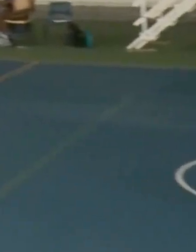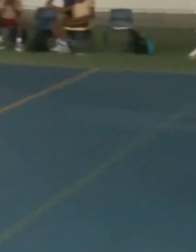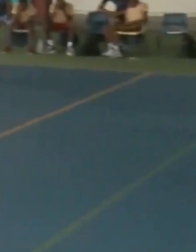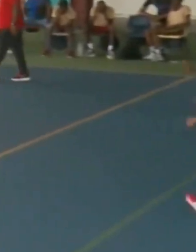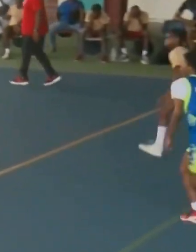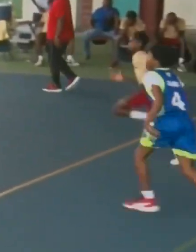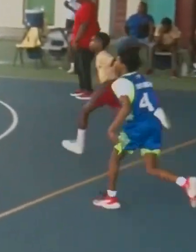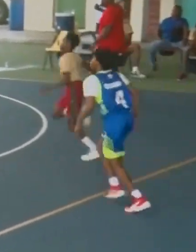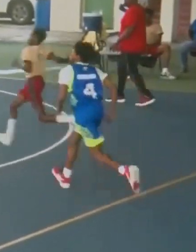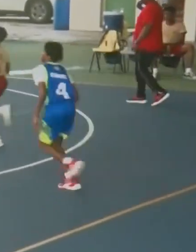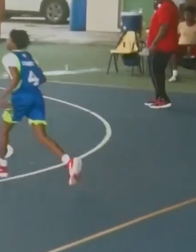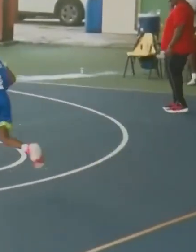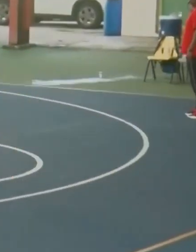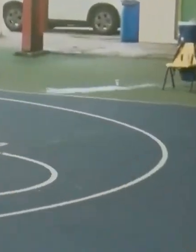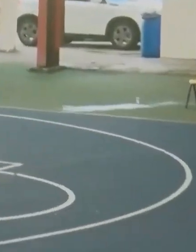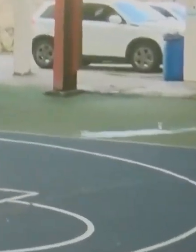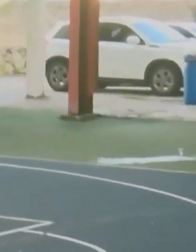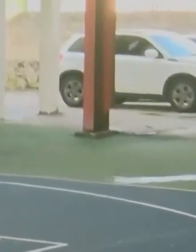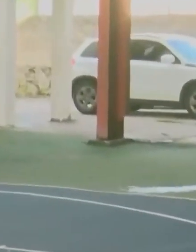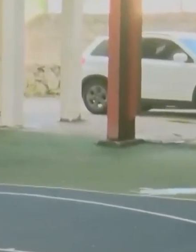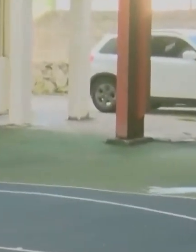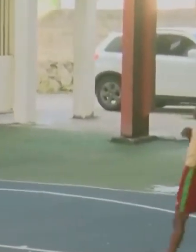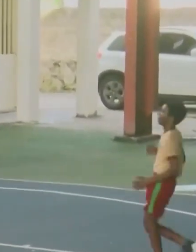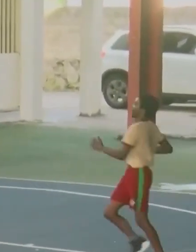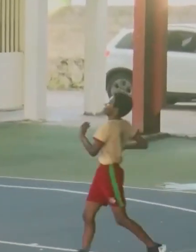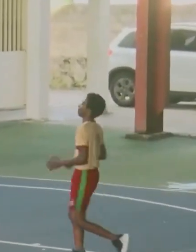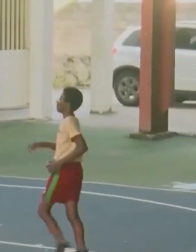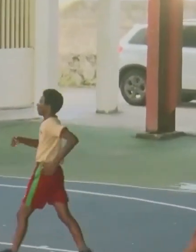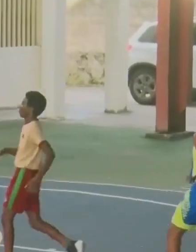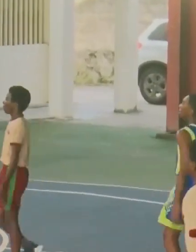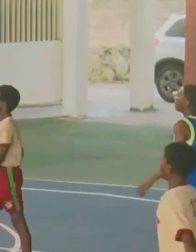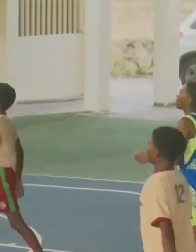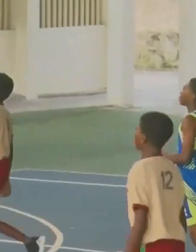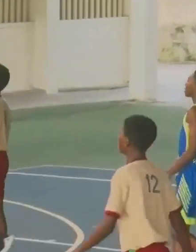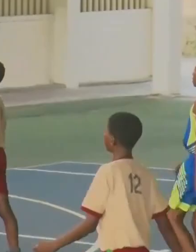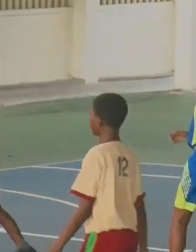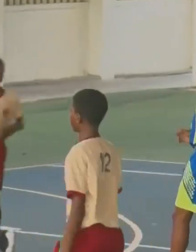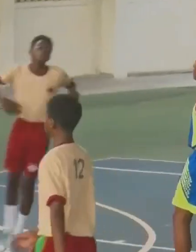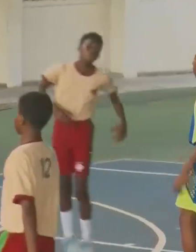thrash Graydon Sealy by a whopping 54-point margin,